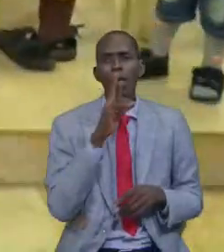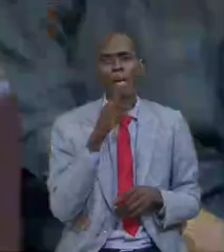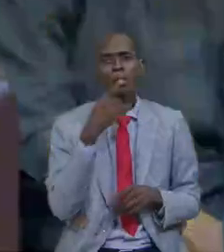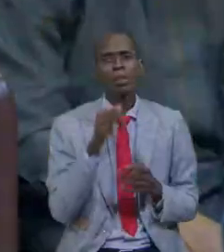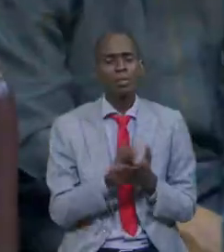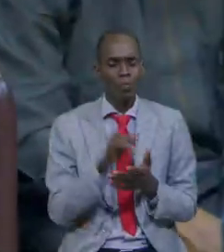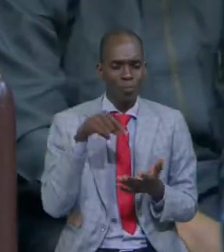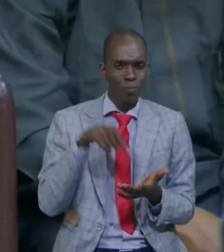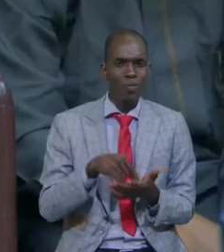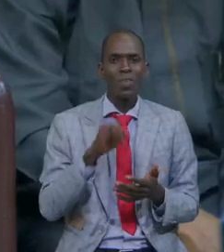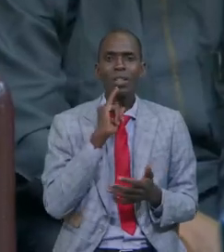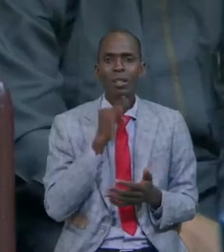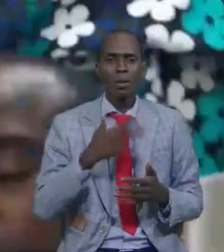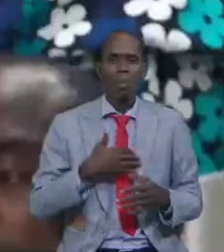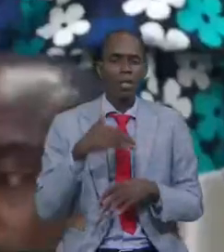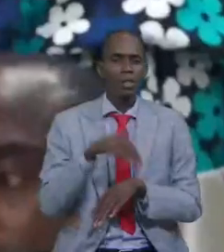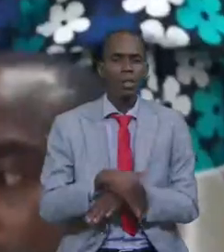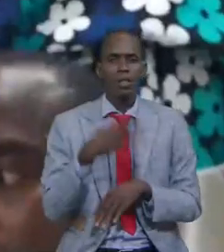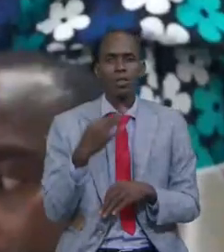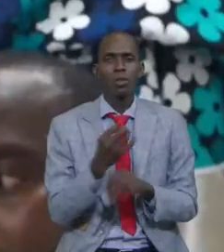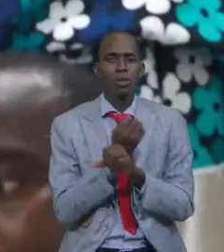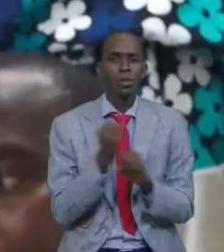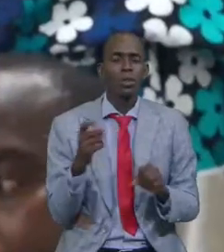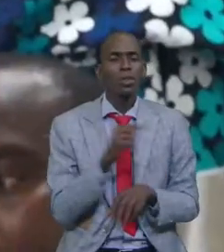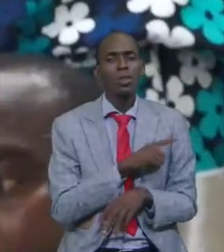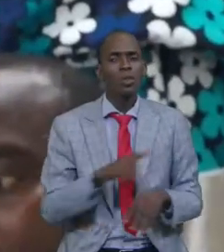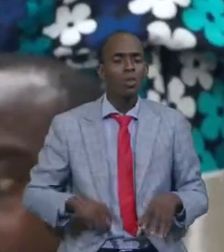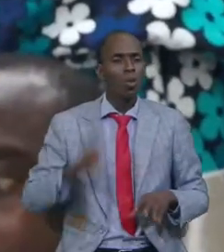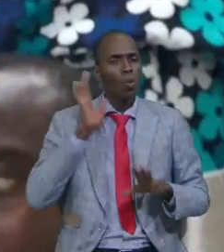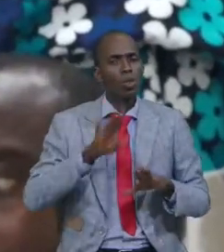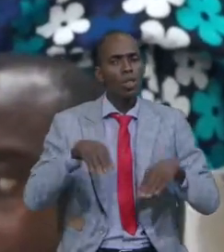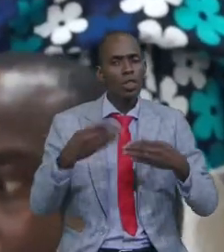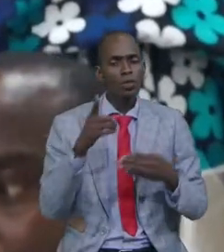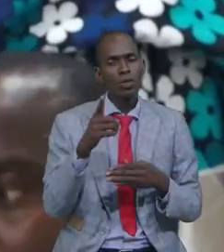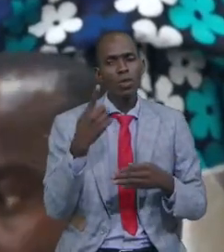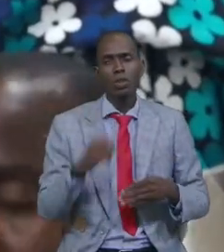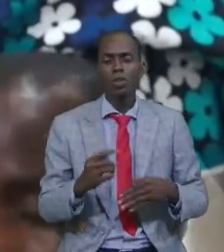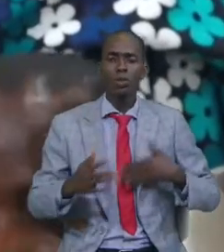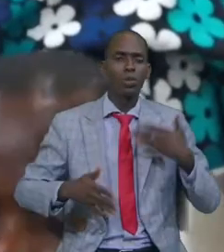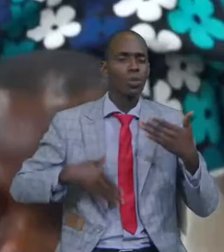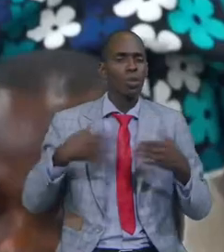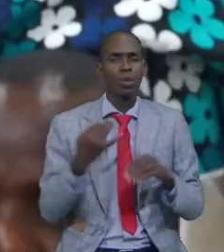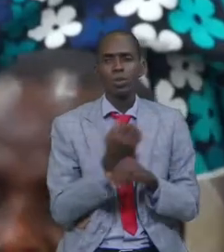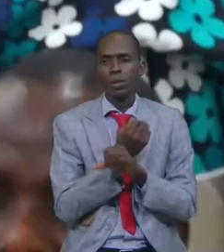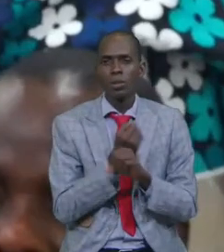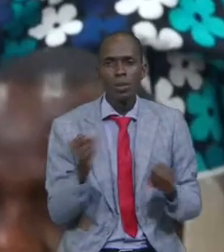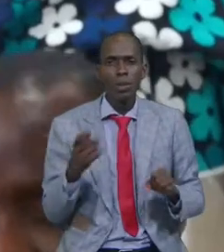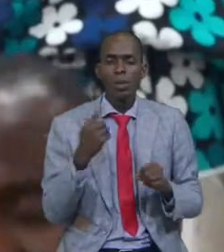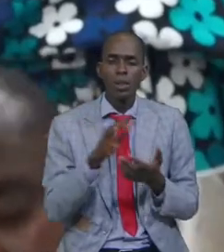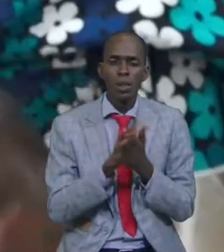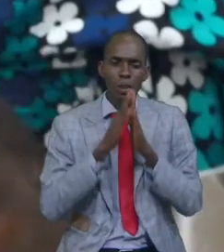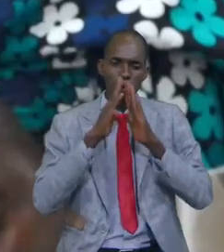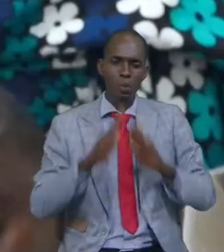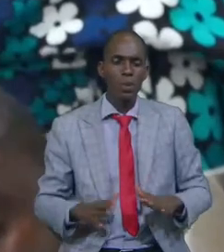of salvation. The Lord will give you the joy of salvation, the peace that comes with forgiveness, and